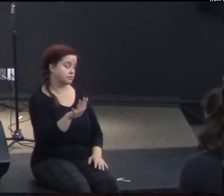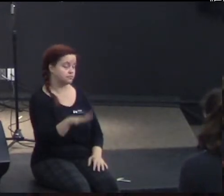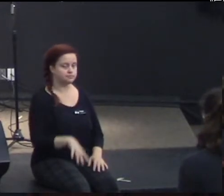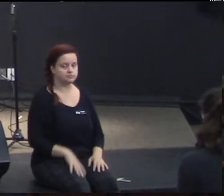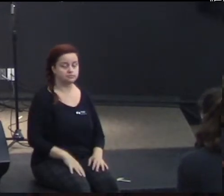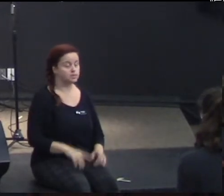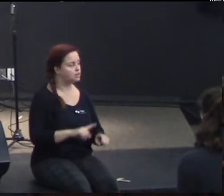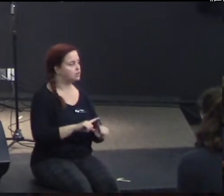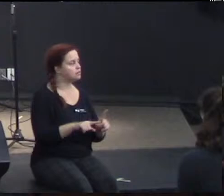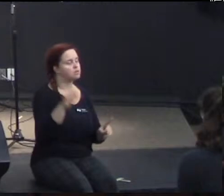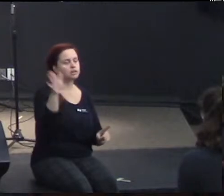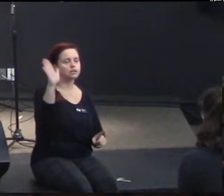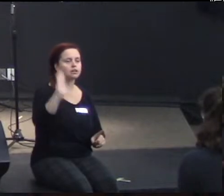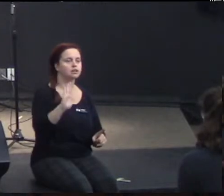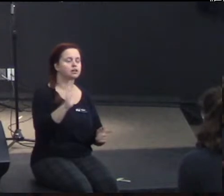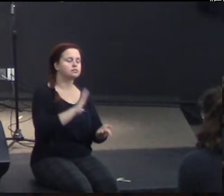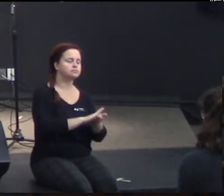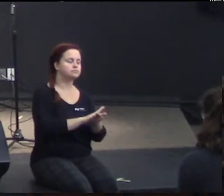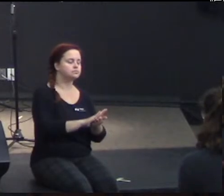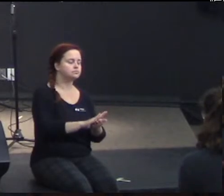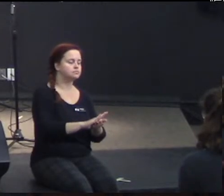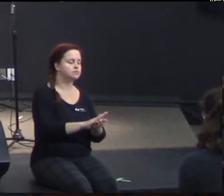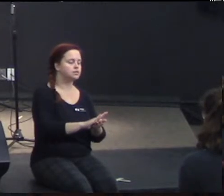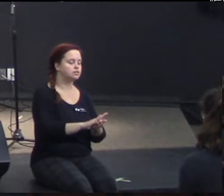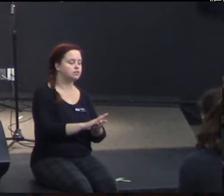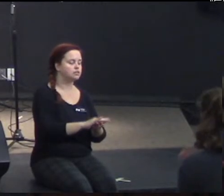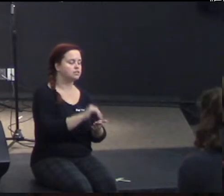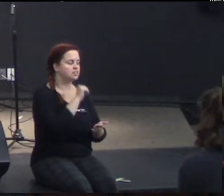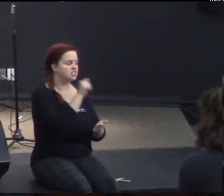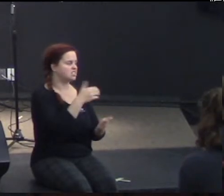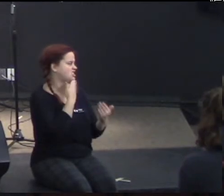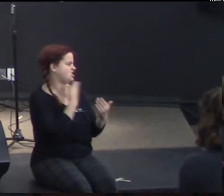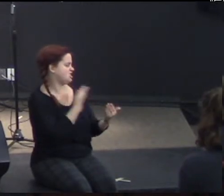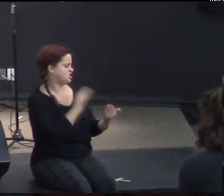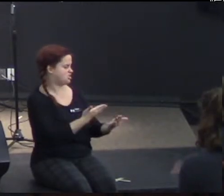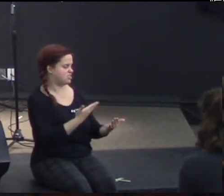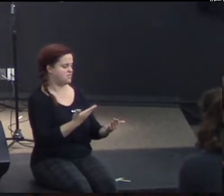But God is kind to the ungrateful and the wicked.